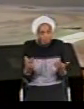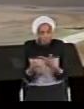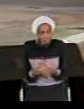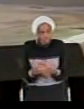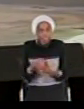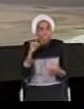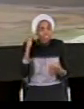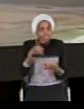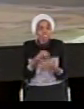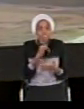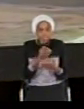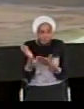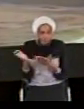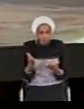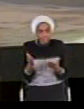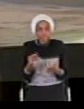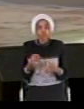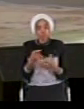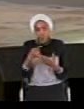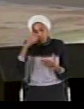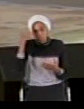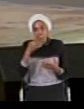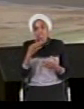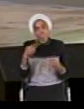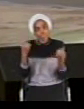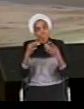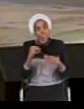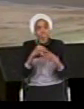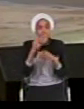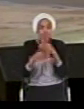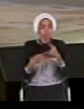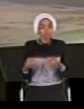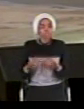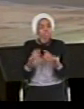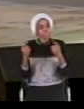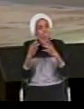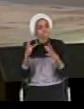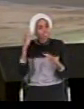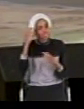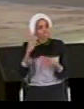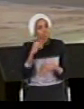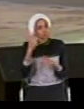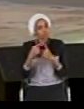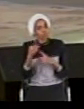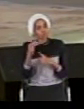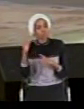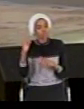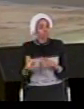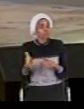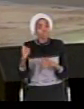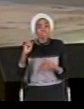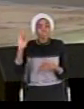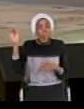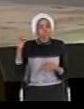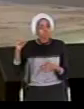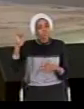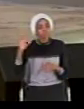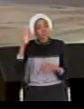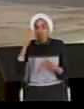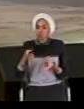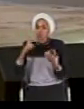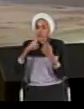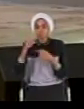still sinners in the world. And as those sinners hear the word of God, the grace of God will come to them. That grace